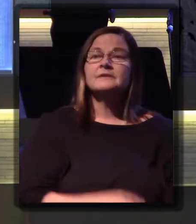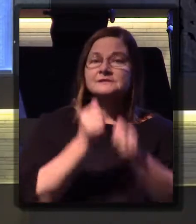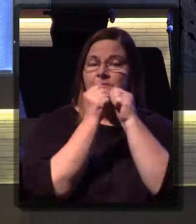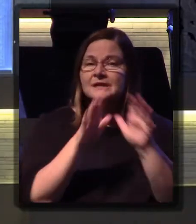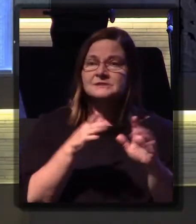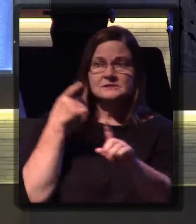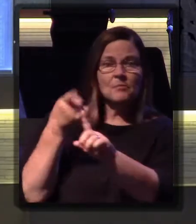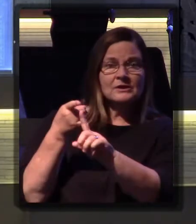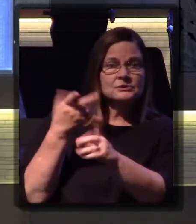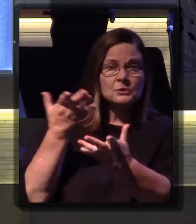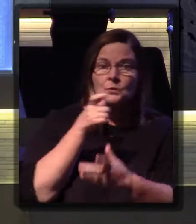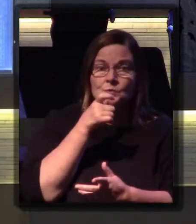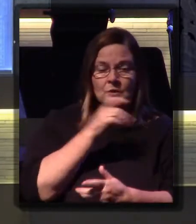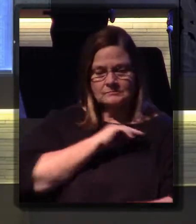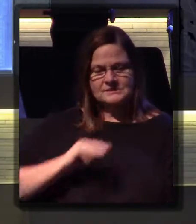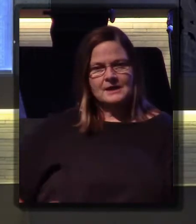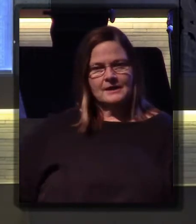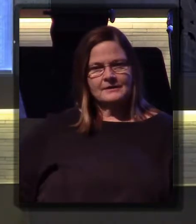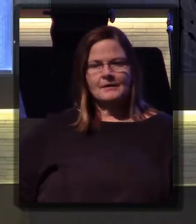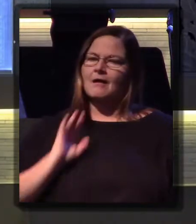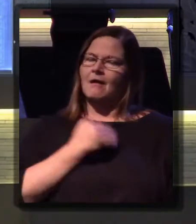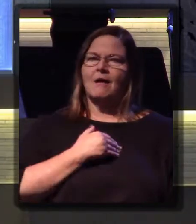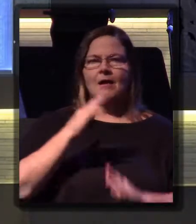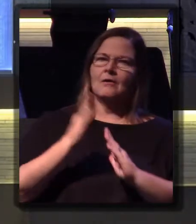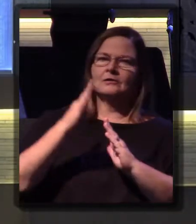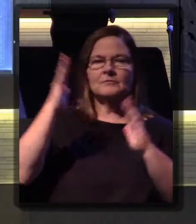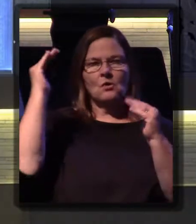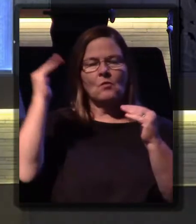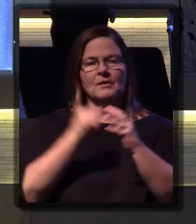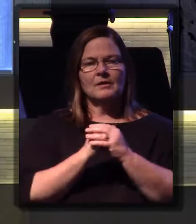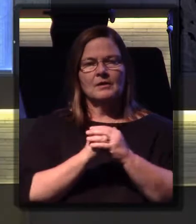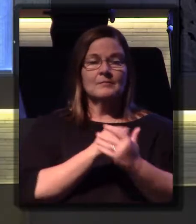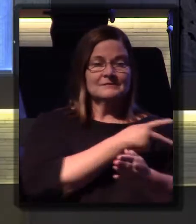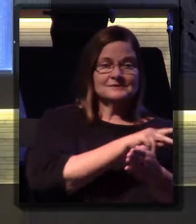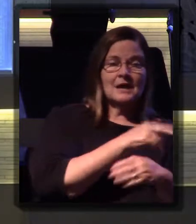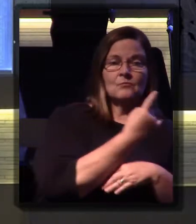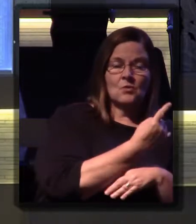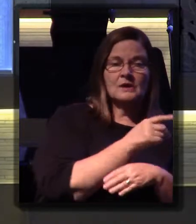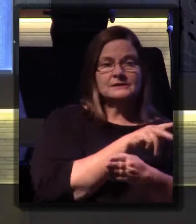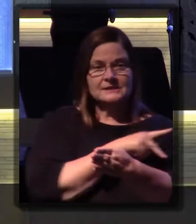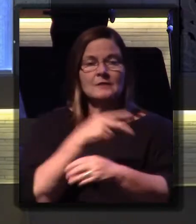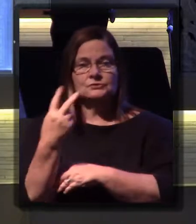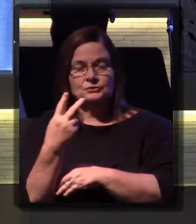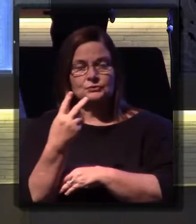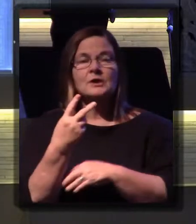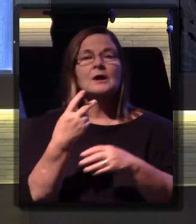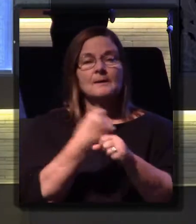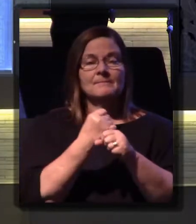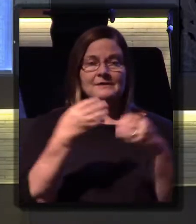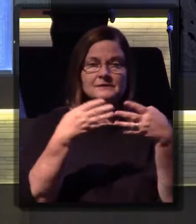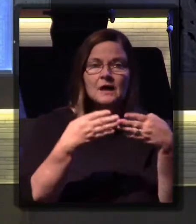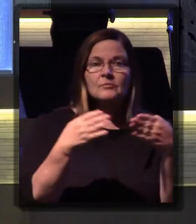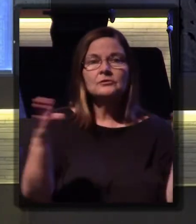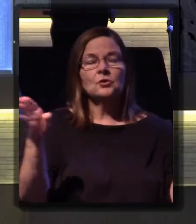these blessings collide and contrive. These blessings point to the Messiah, in whom is our ultimate hope. But